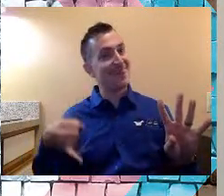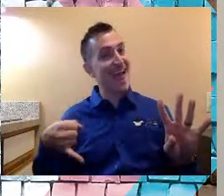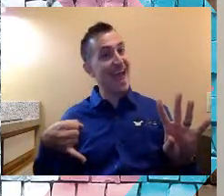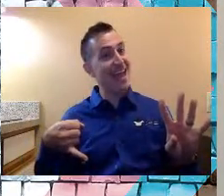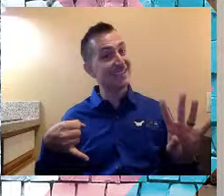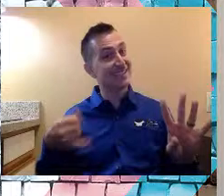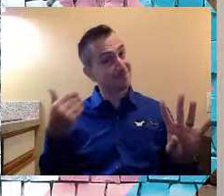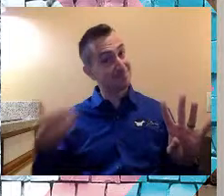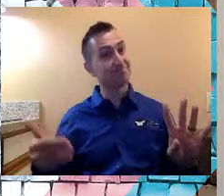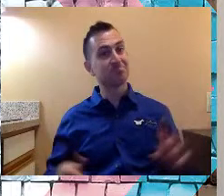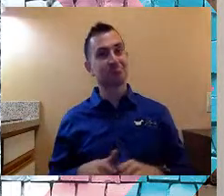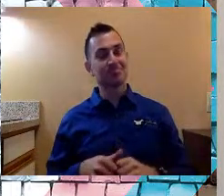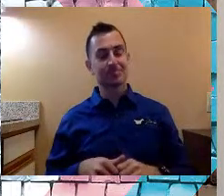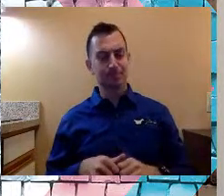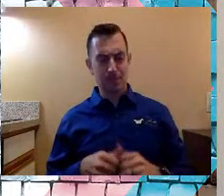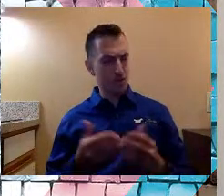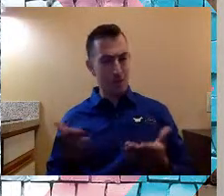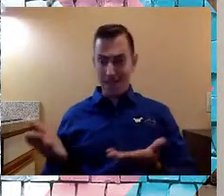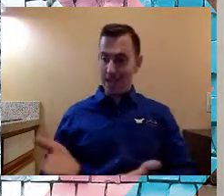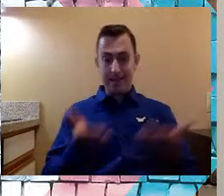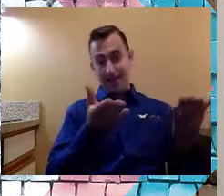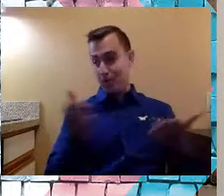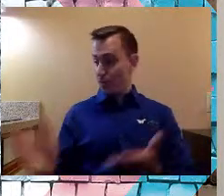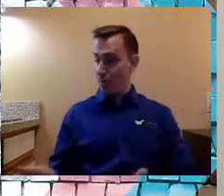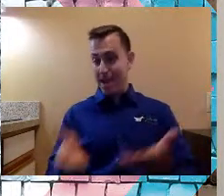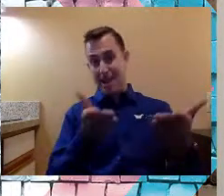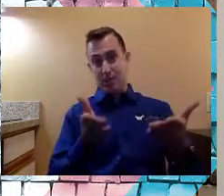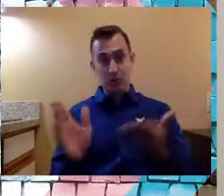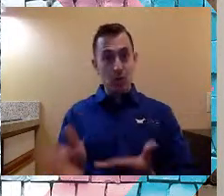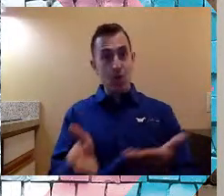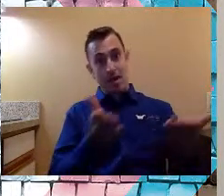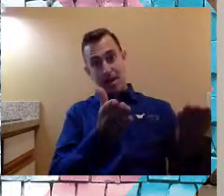Look, they're all letting everyone go ahead of them.